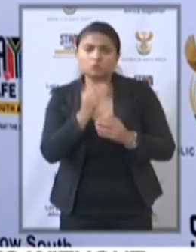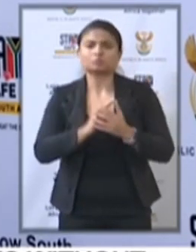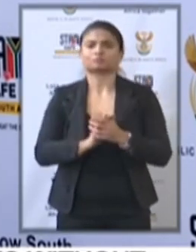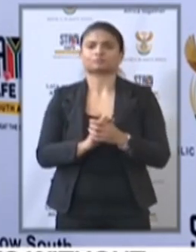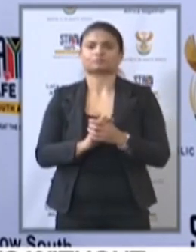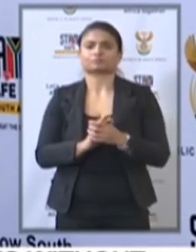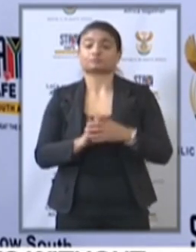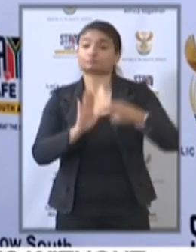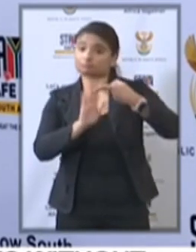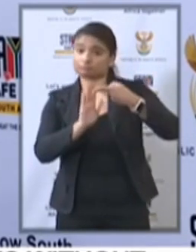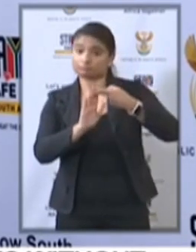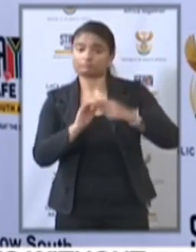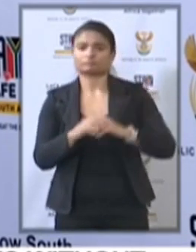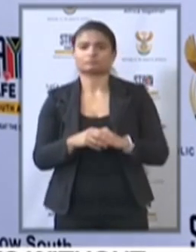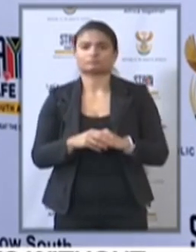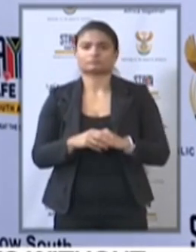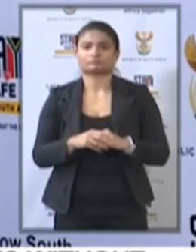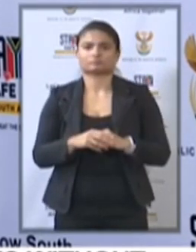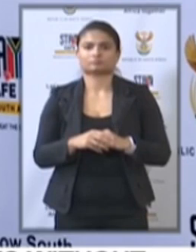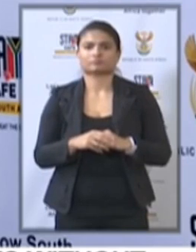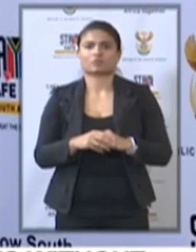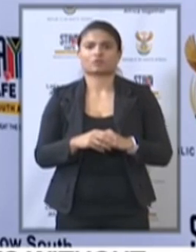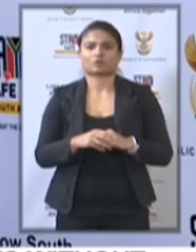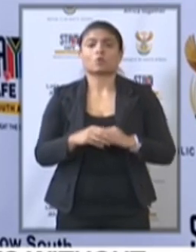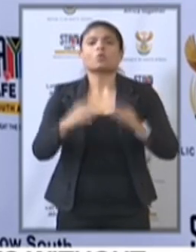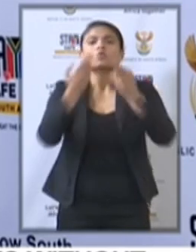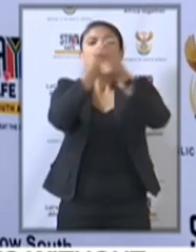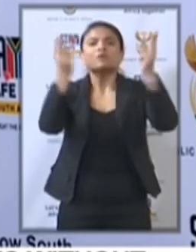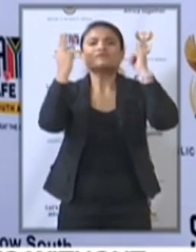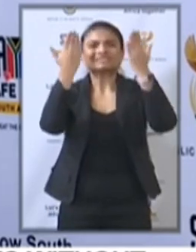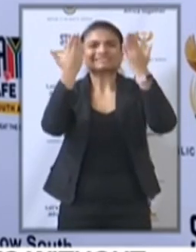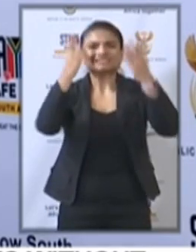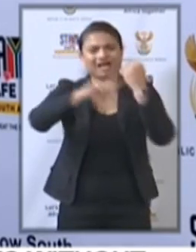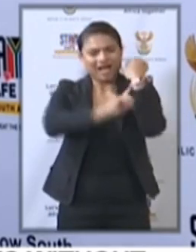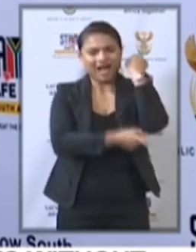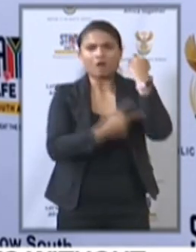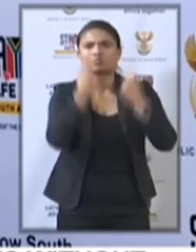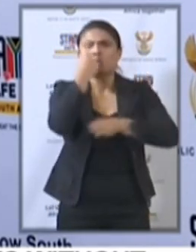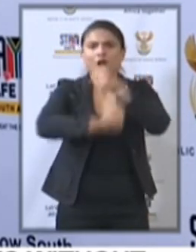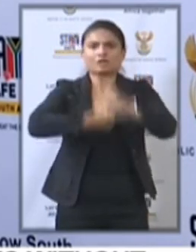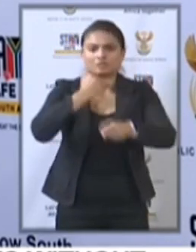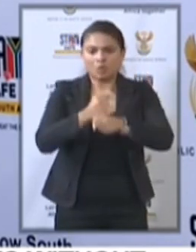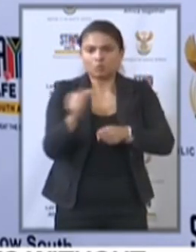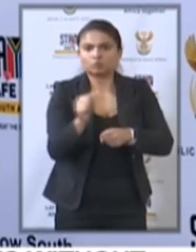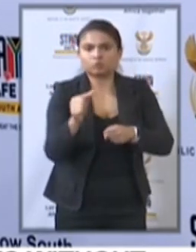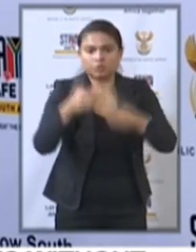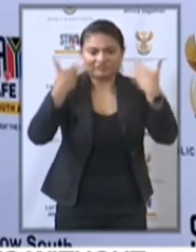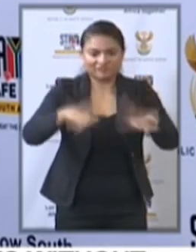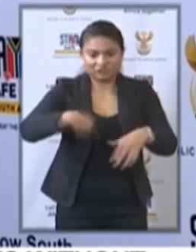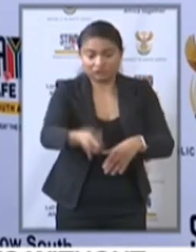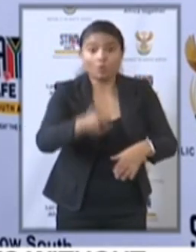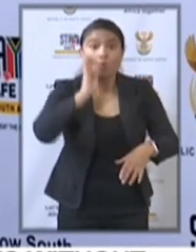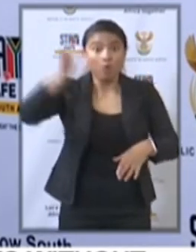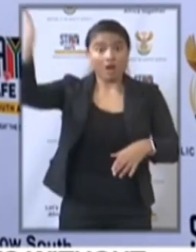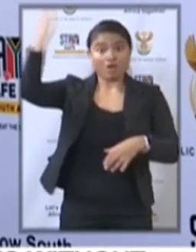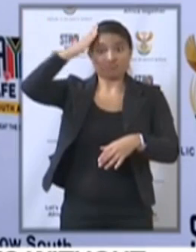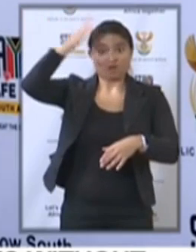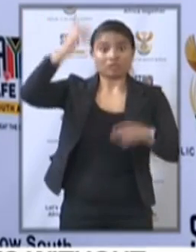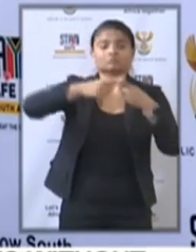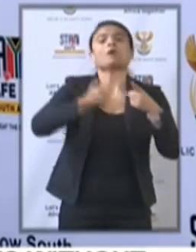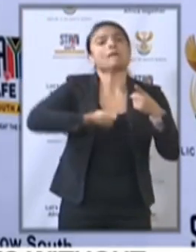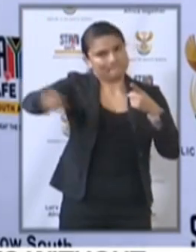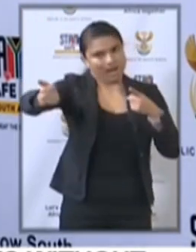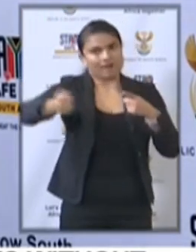Students in the final year of their programs who are on a path to graduating in 2020. Final year students who require access